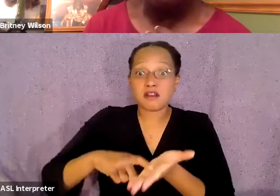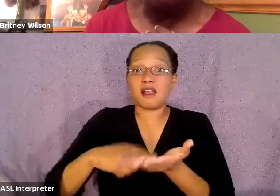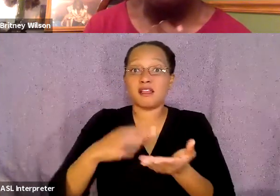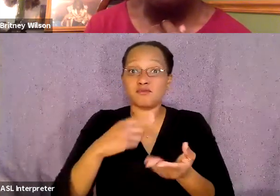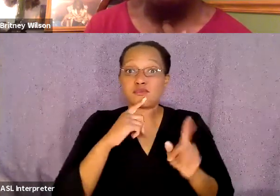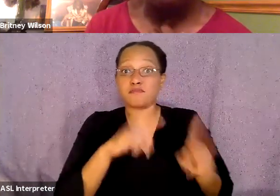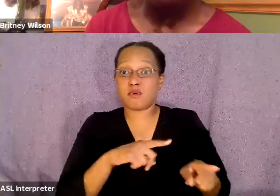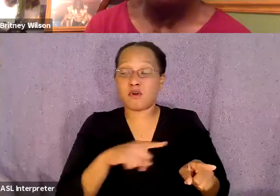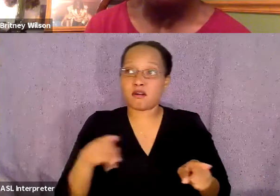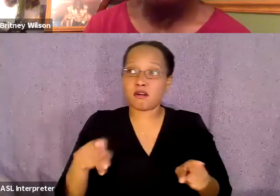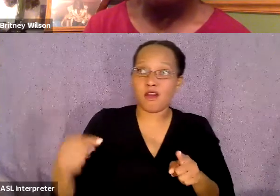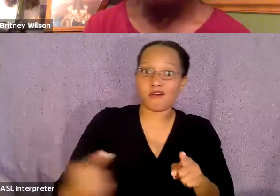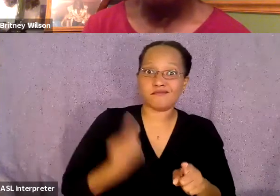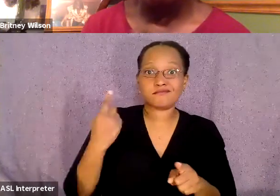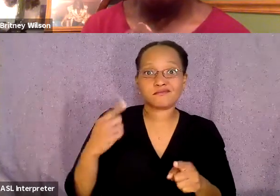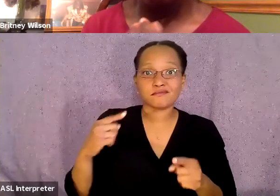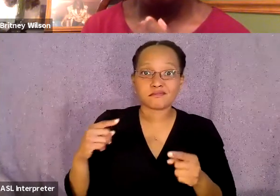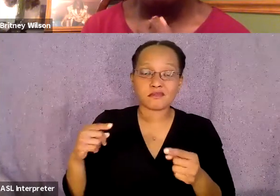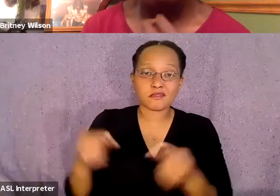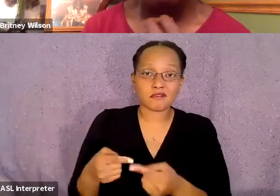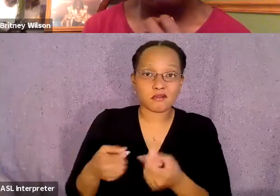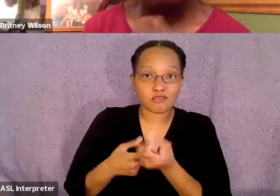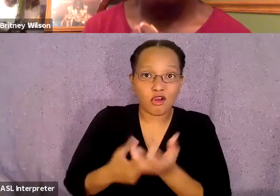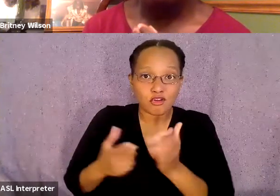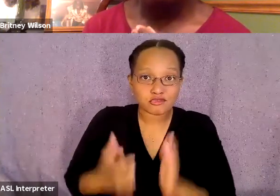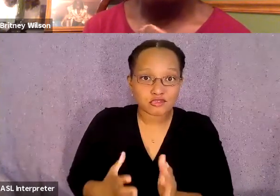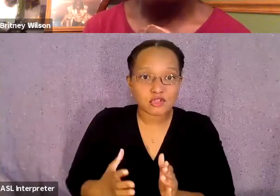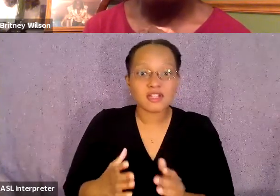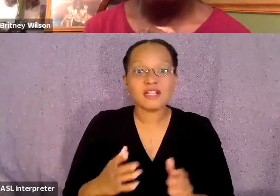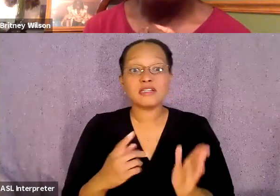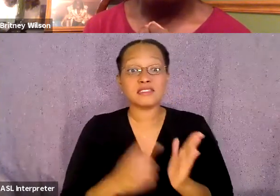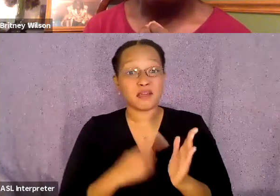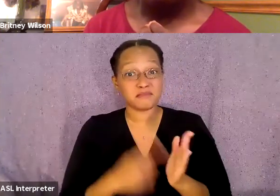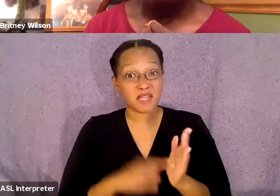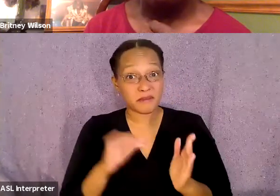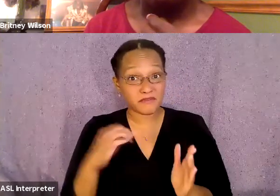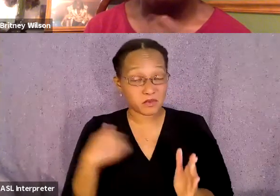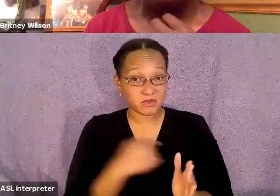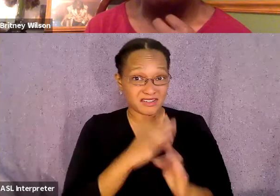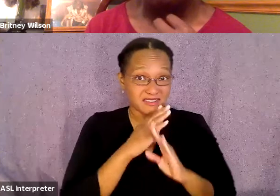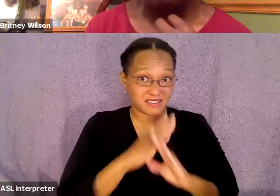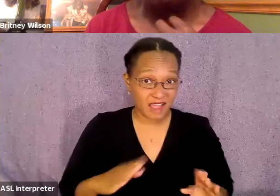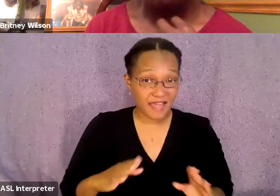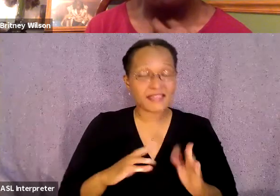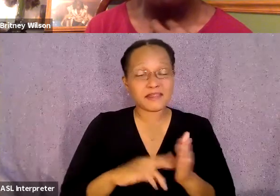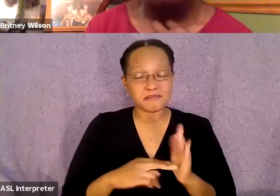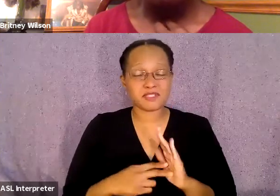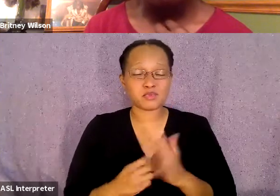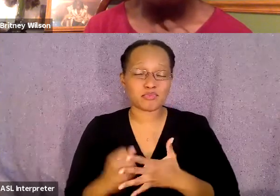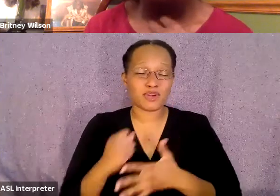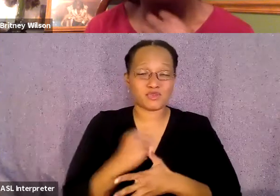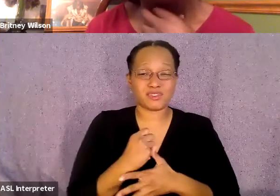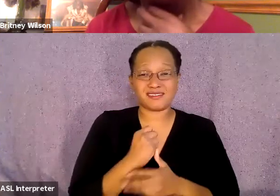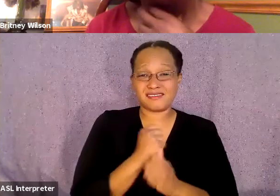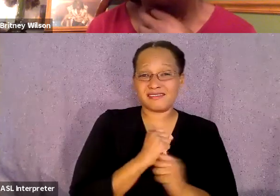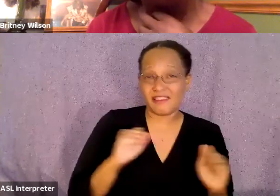Brittany. Being forced silent, it's just as harmful, yet sometimes it means putting our safety before anything else. What are ways that we